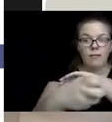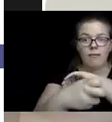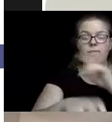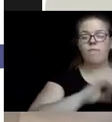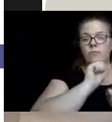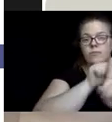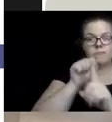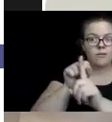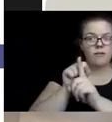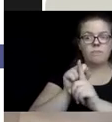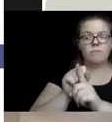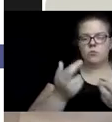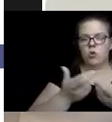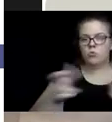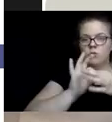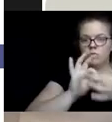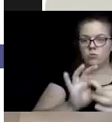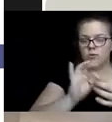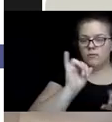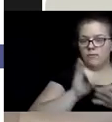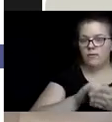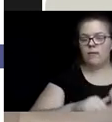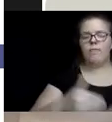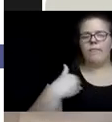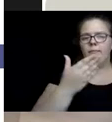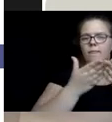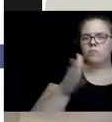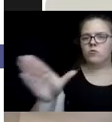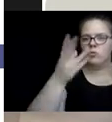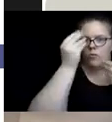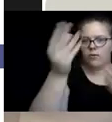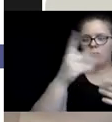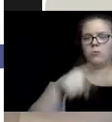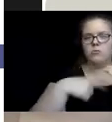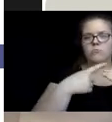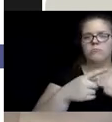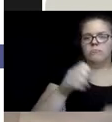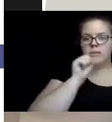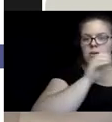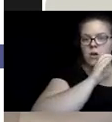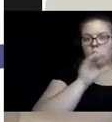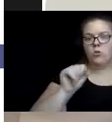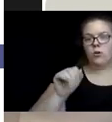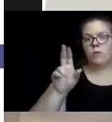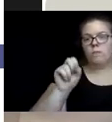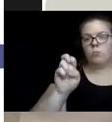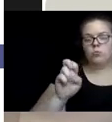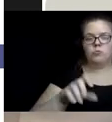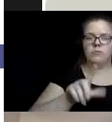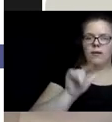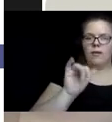resources related to that. We have some general information about elder abuse and a link to our